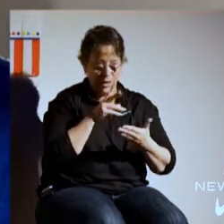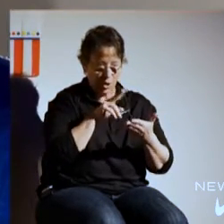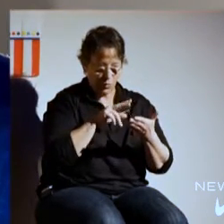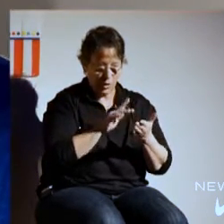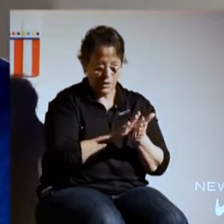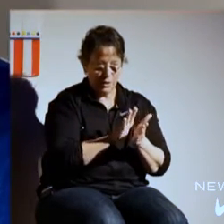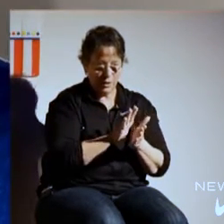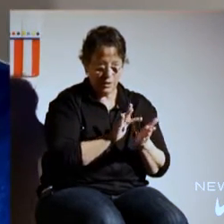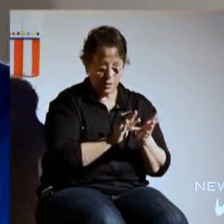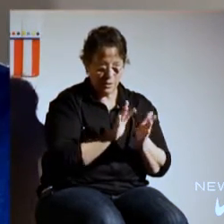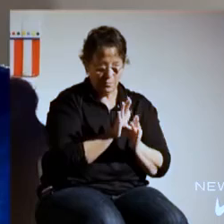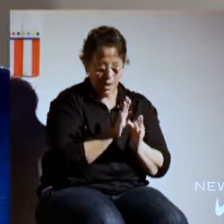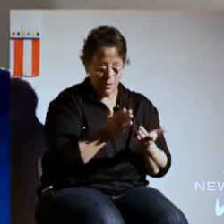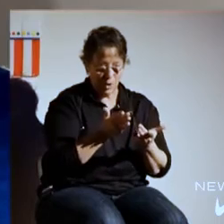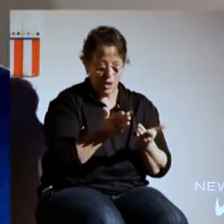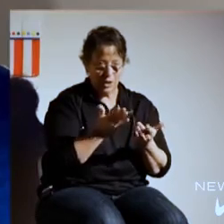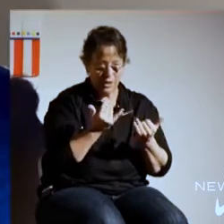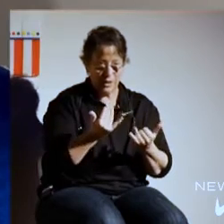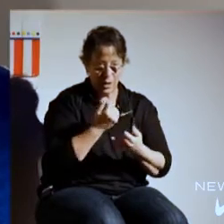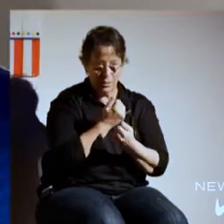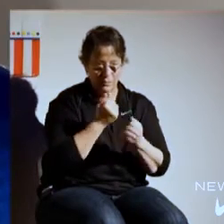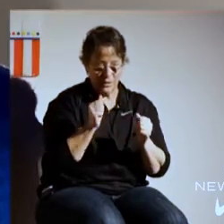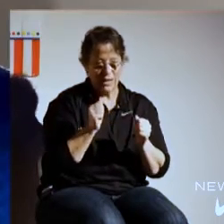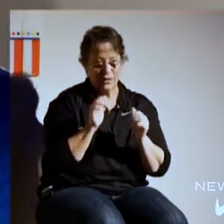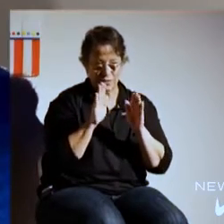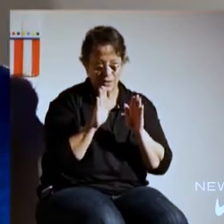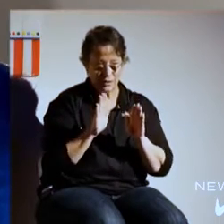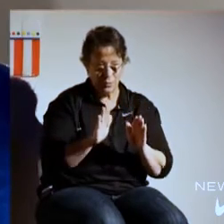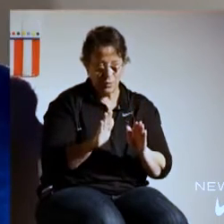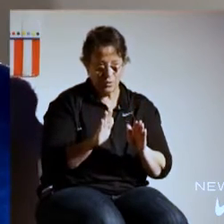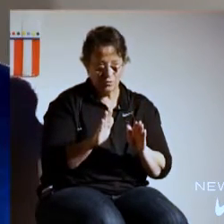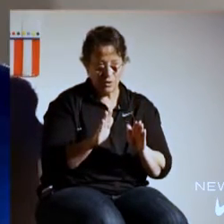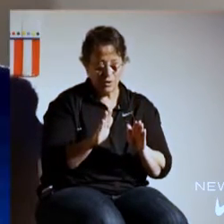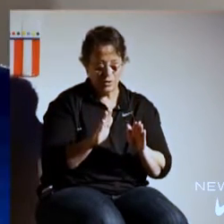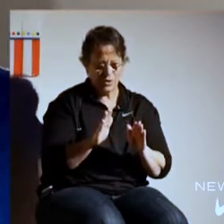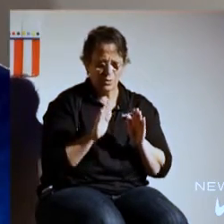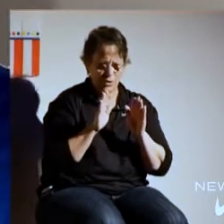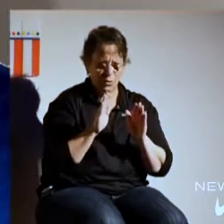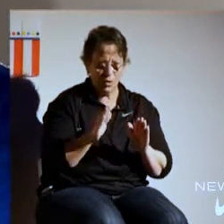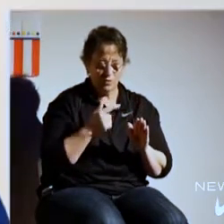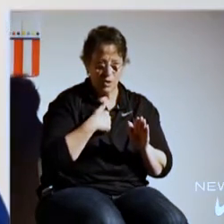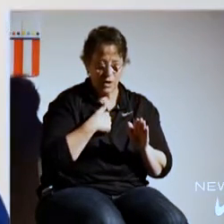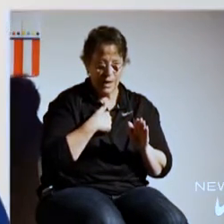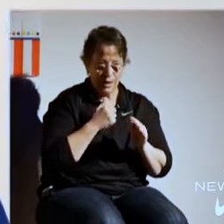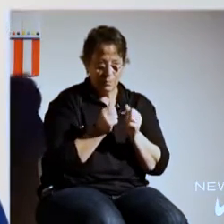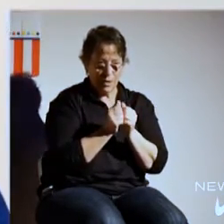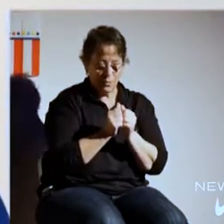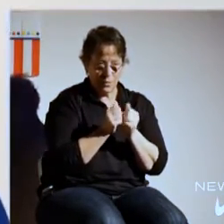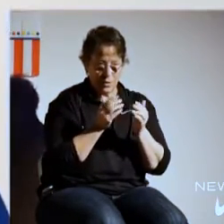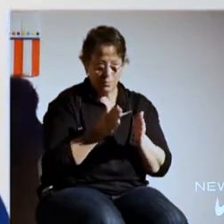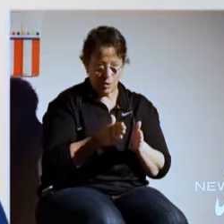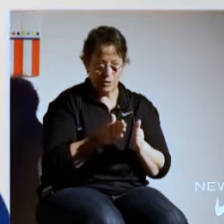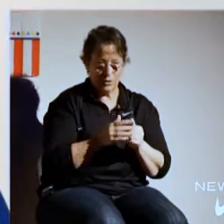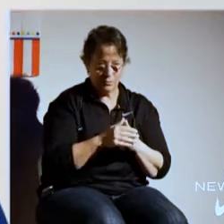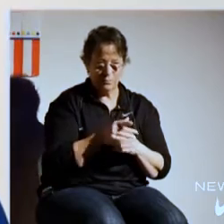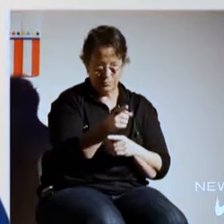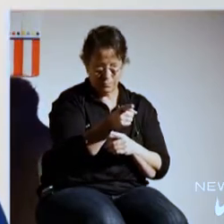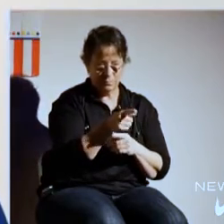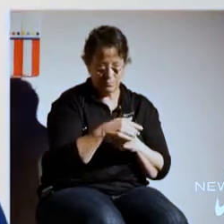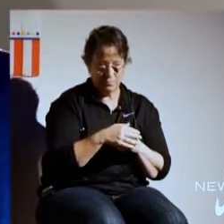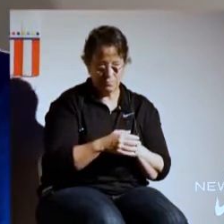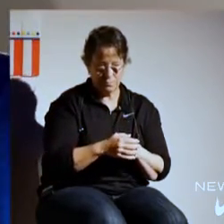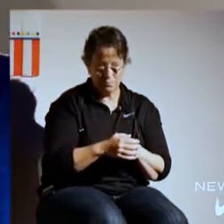very unique experience to be able, for me, to be able to be there for someone and pray with them when they need it. I never had those huge